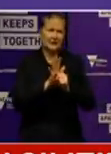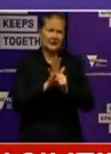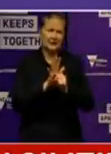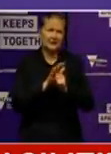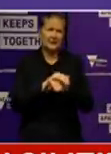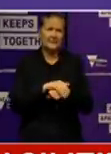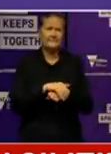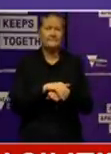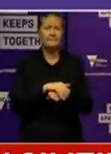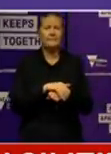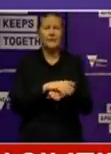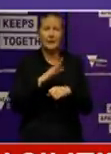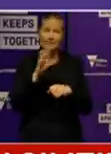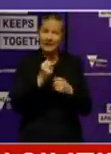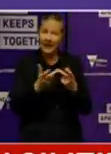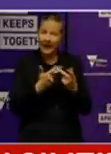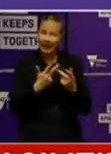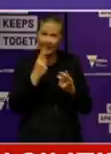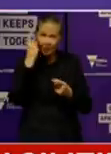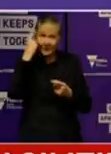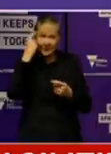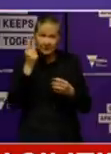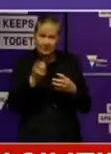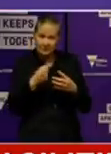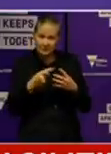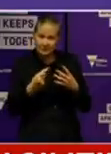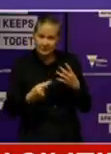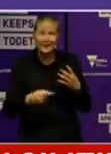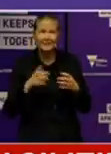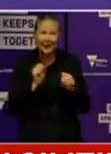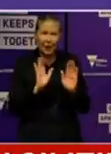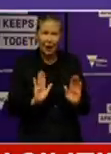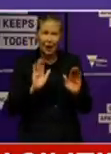other common sense things, staying at home as much as is possible,